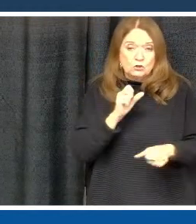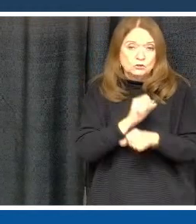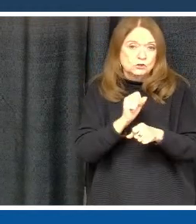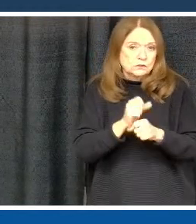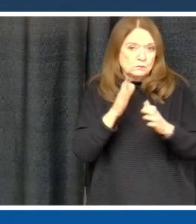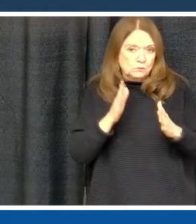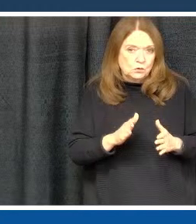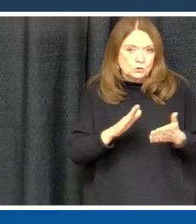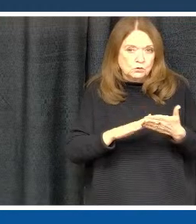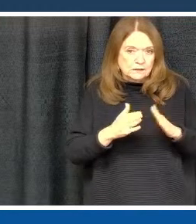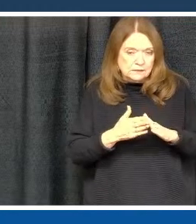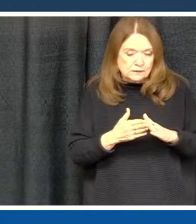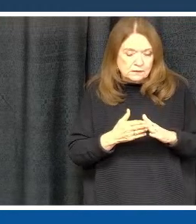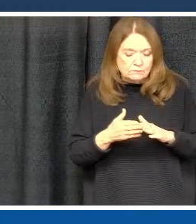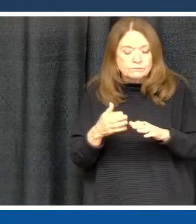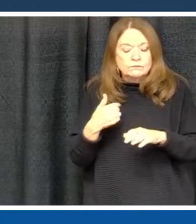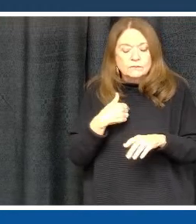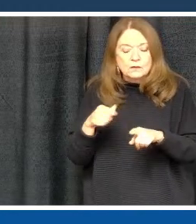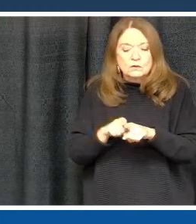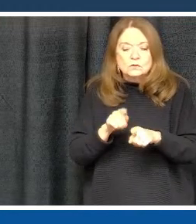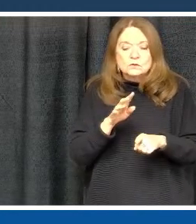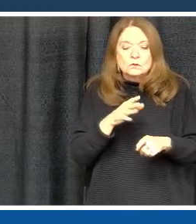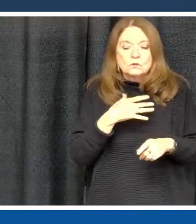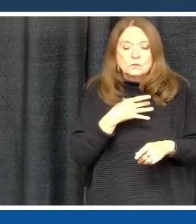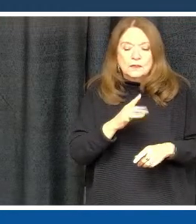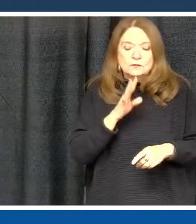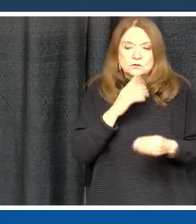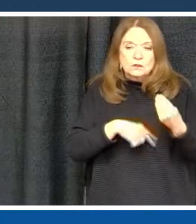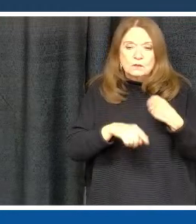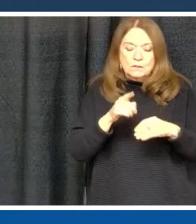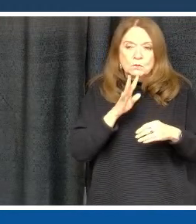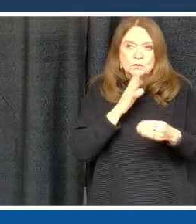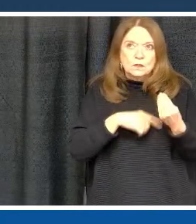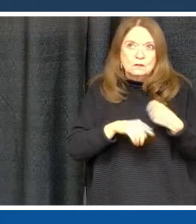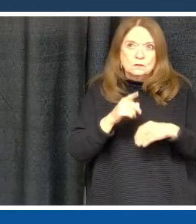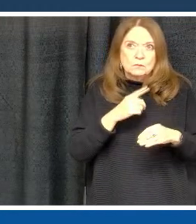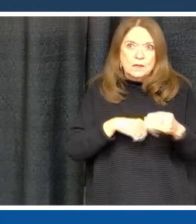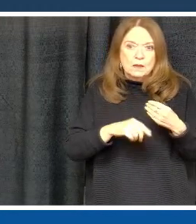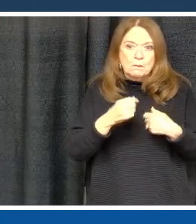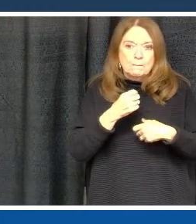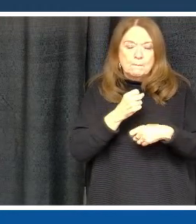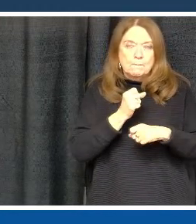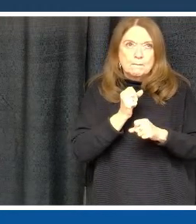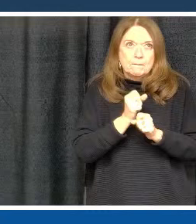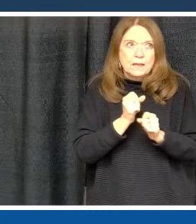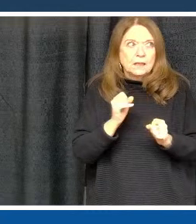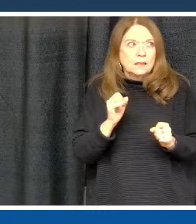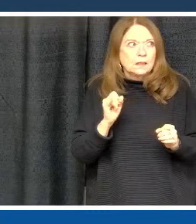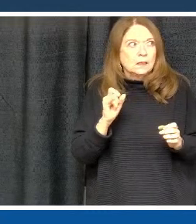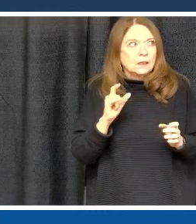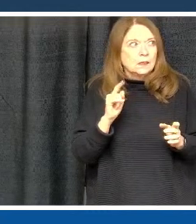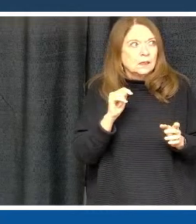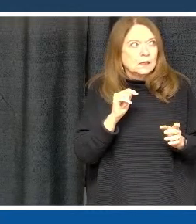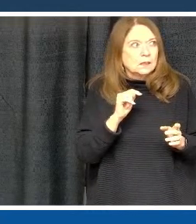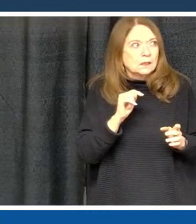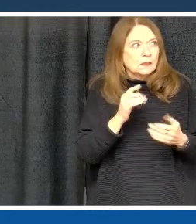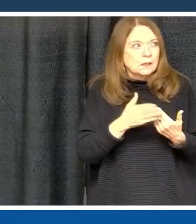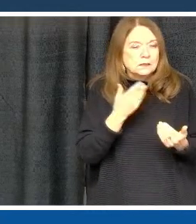in the city. I'd also like to talk about, we talked about making it easy for